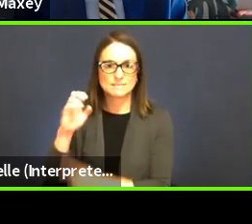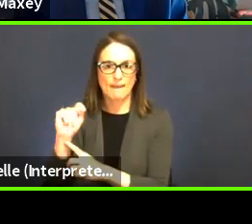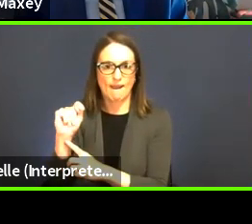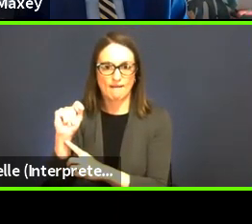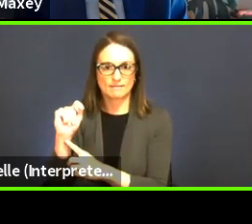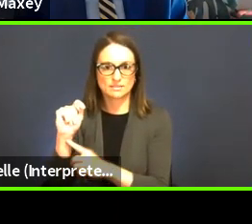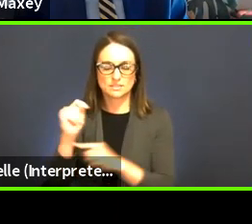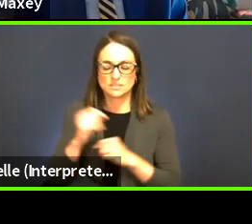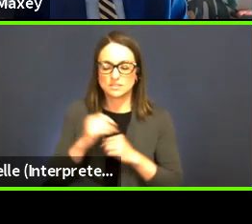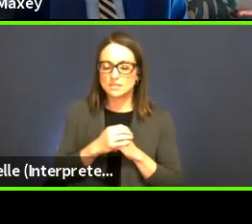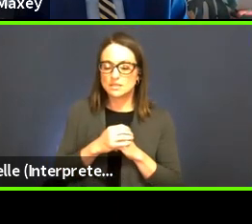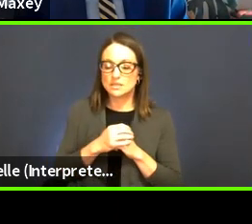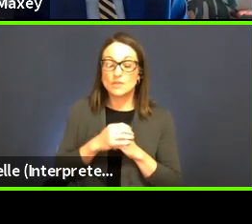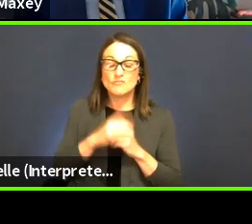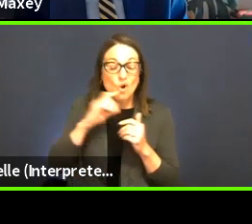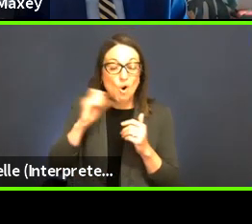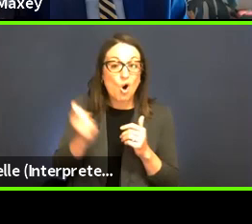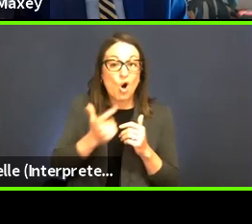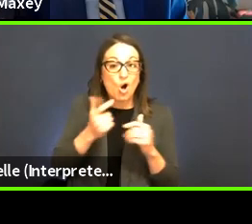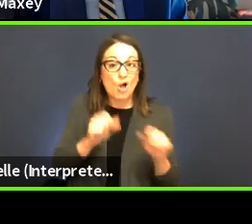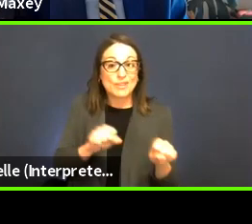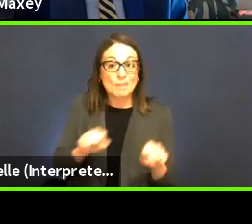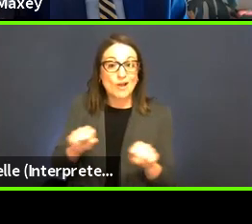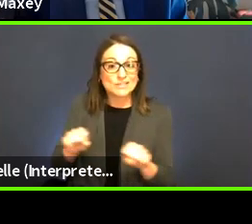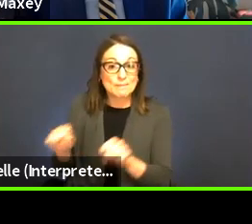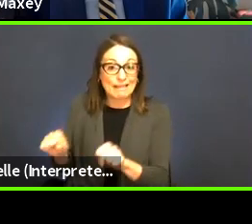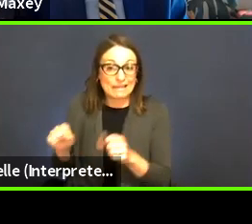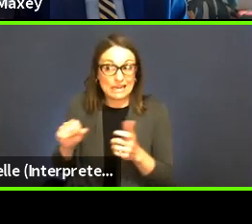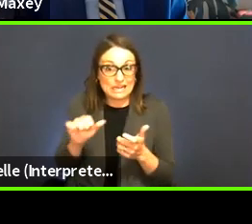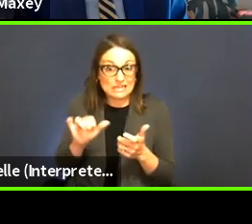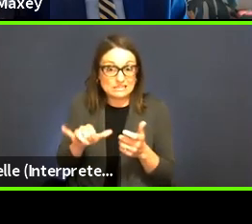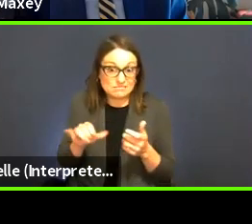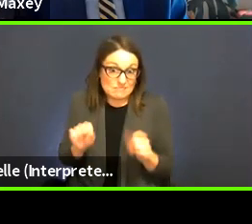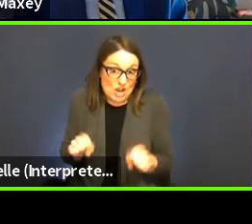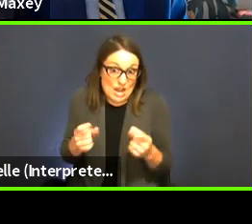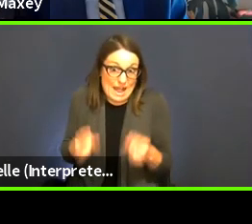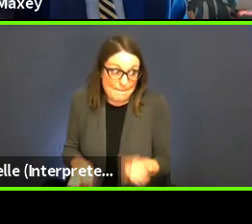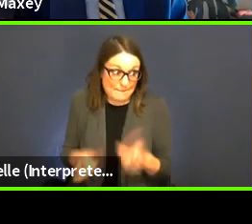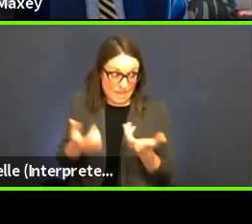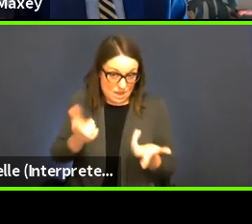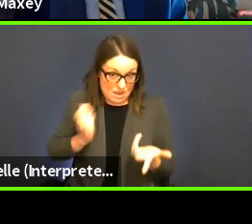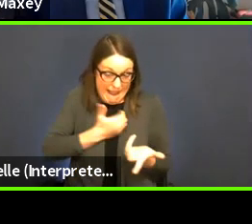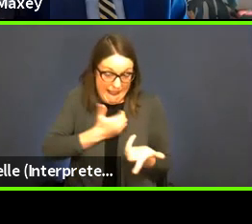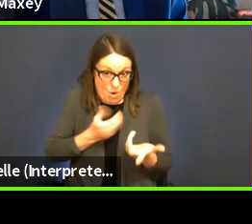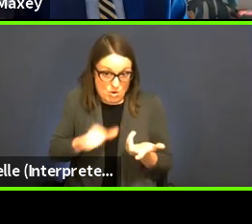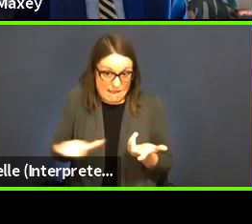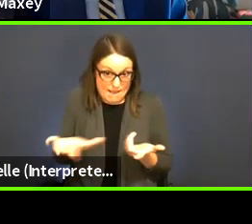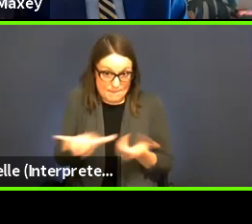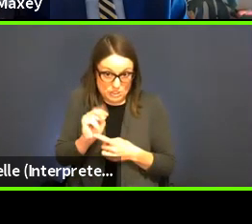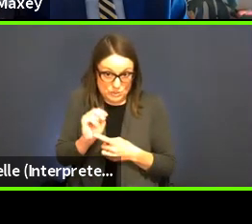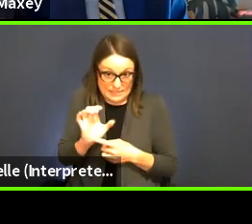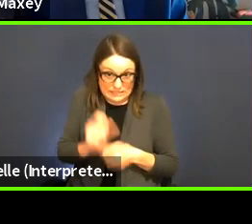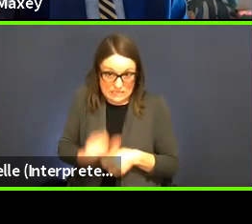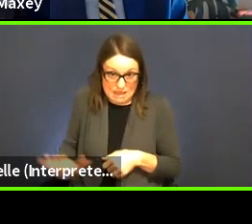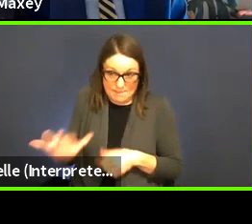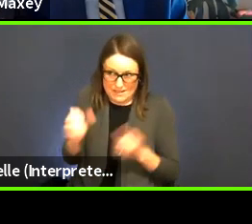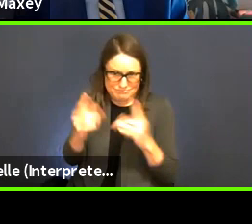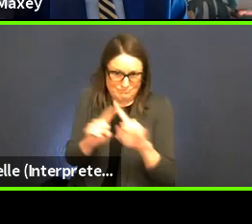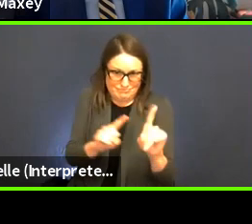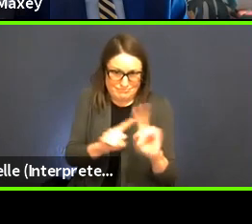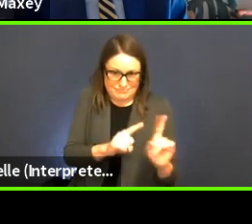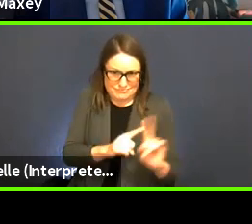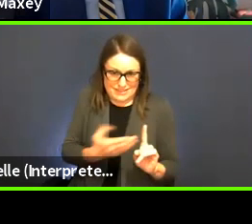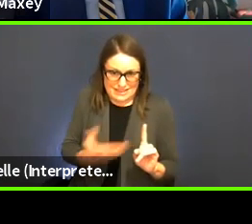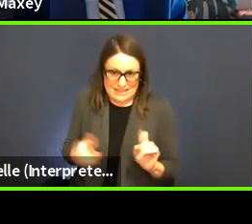all of the possibilities that exist on a campus like ours in that process, and that we even